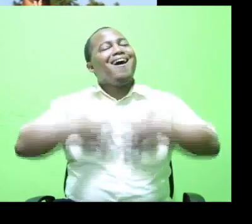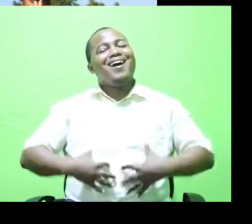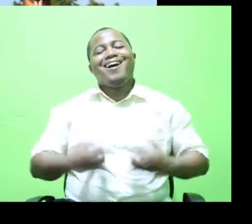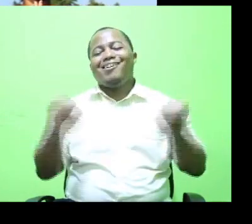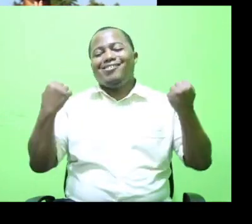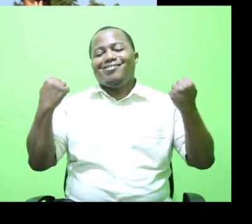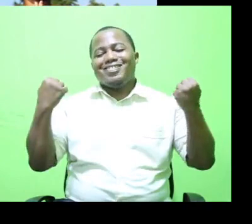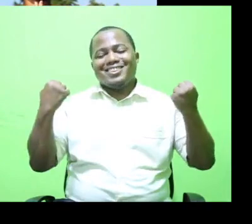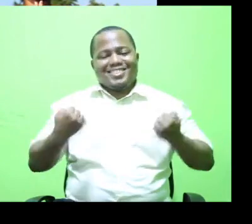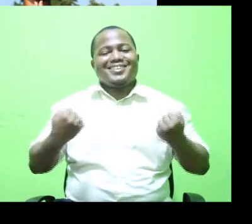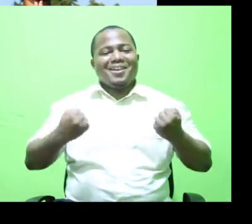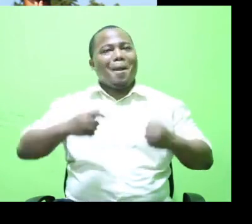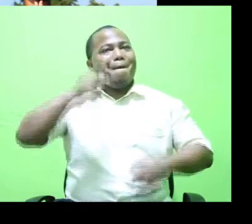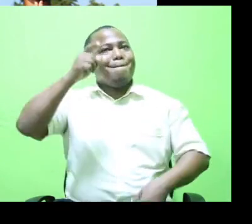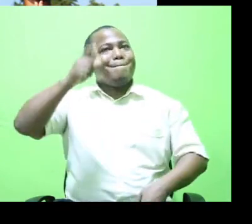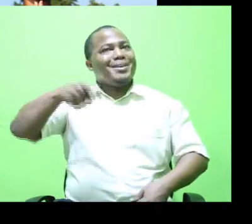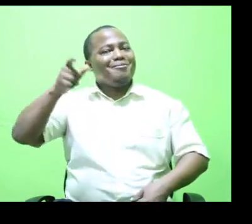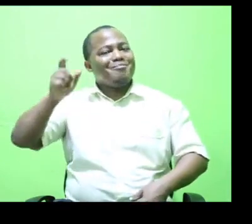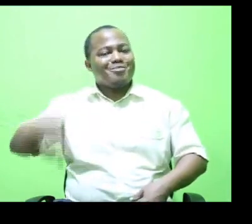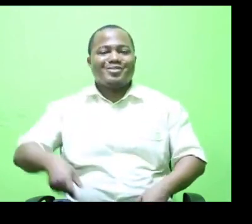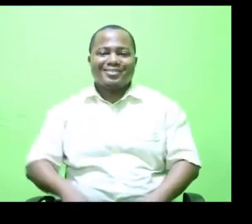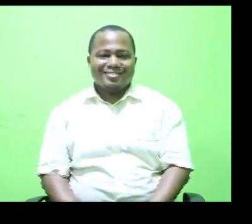Healthy people.